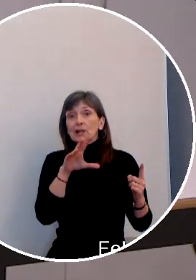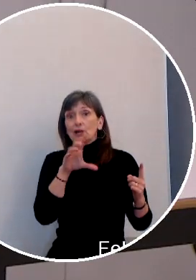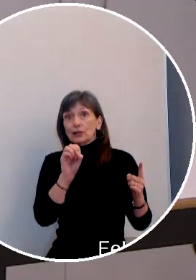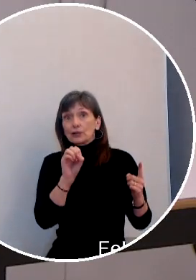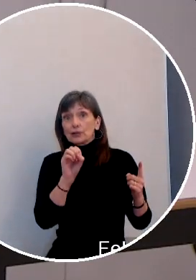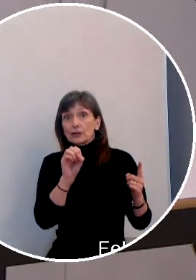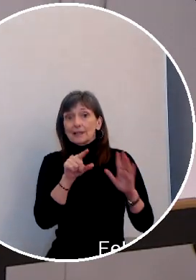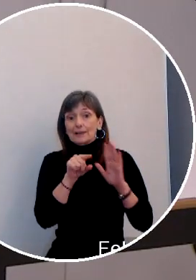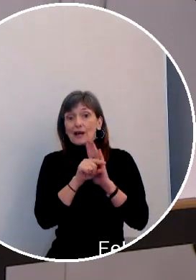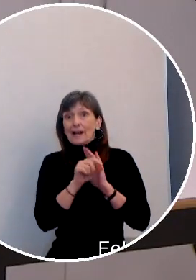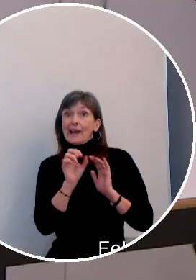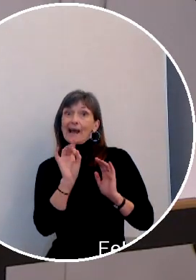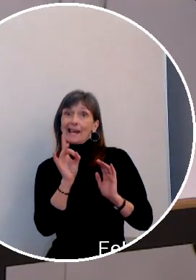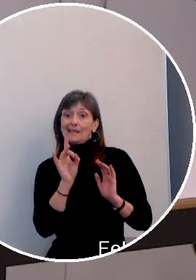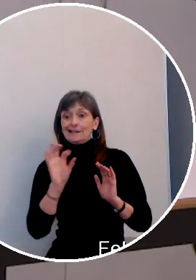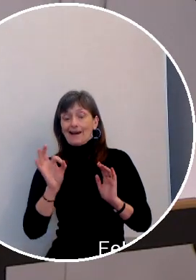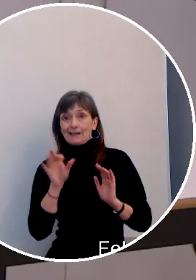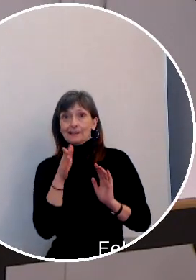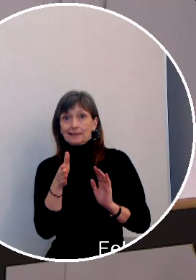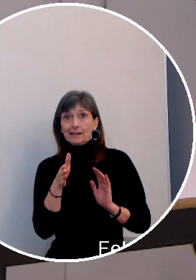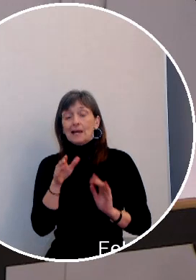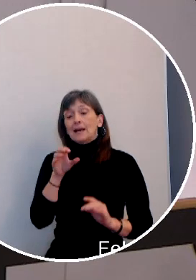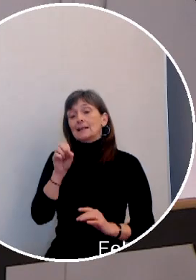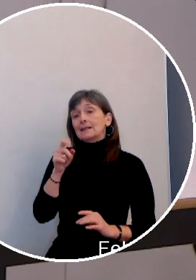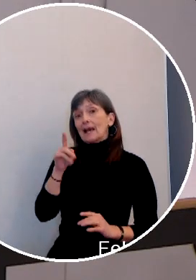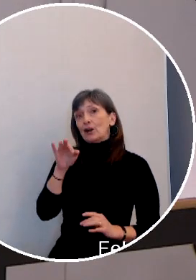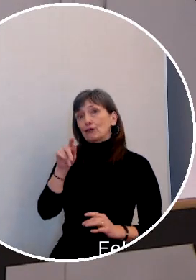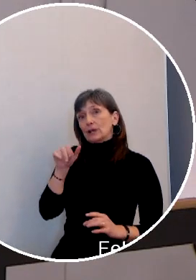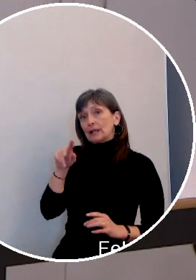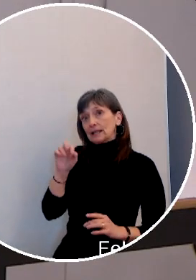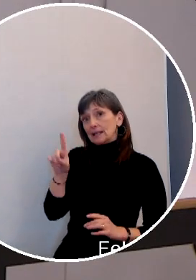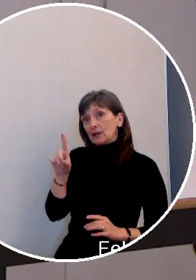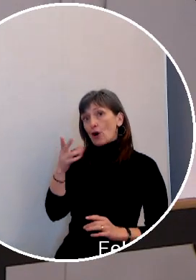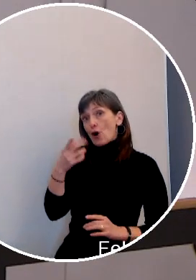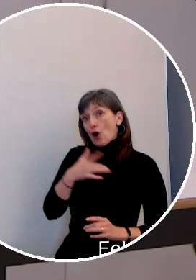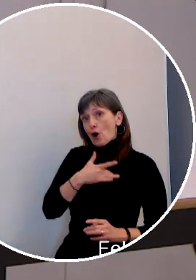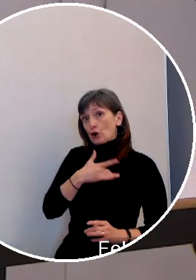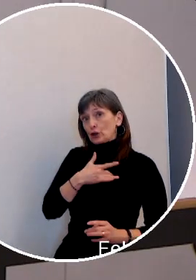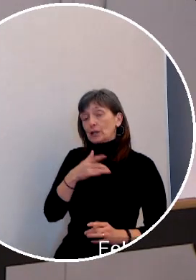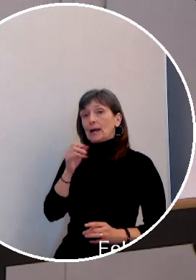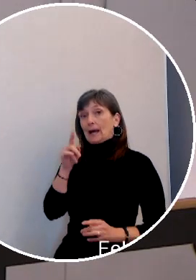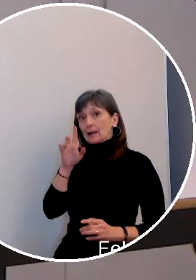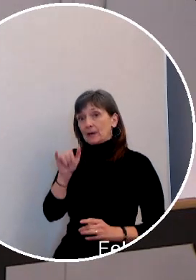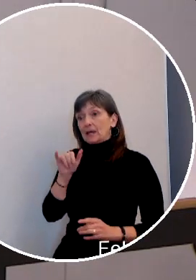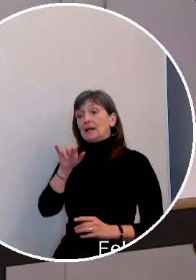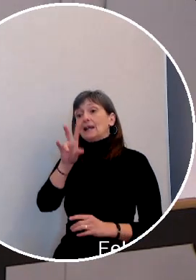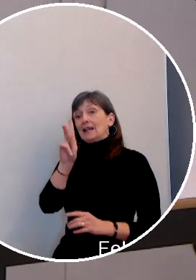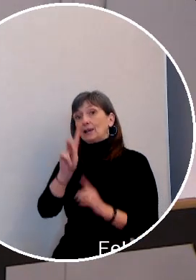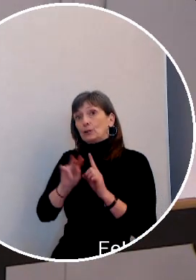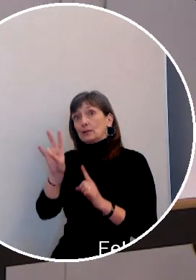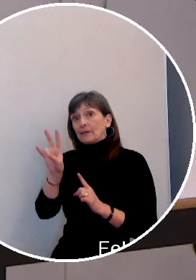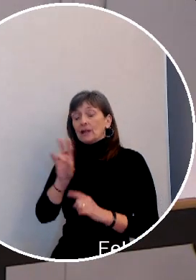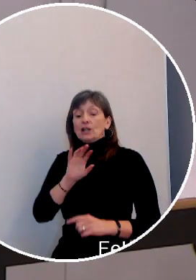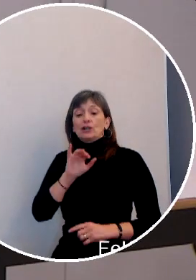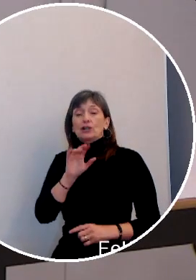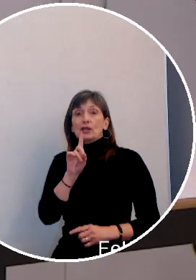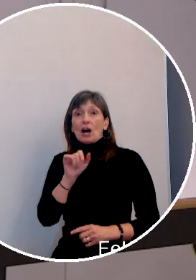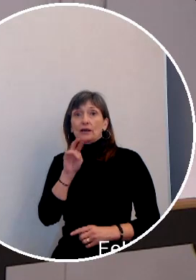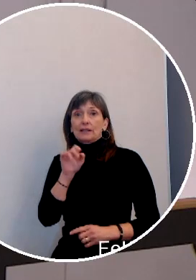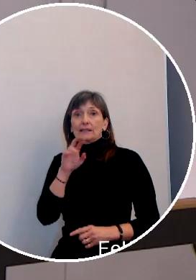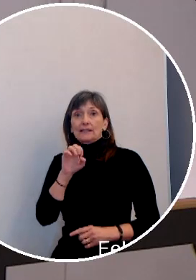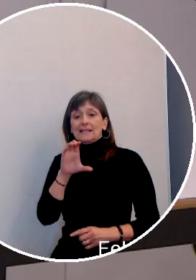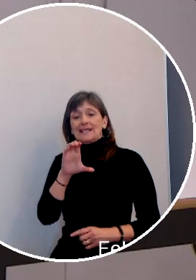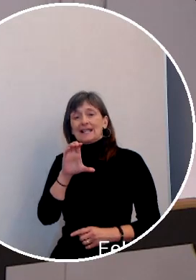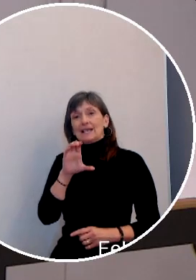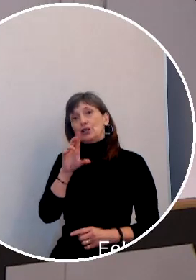High, grades 8 and 9, Sacred Heart Academy, grades K to 7, Donald C. Jameson Academy,